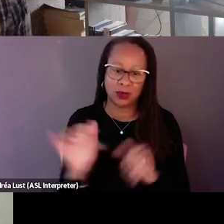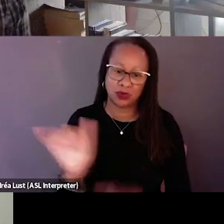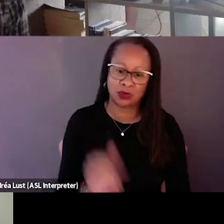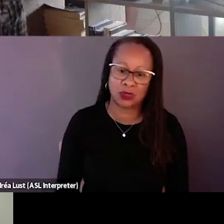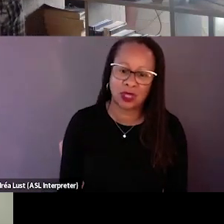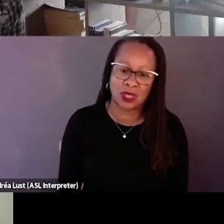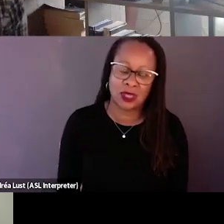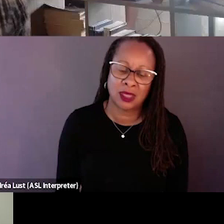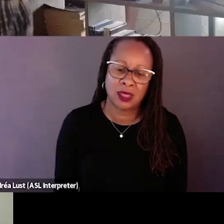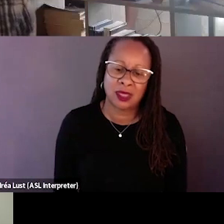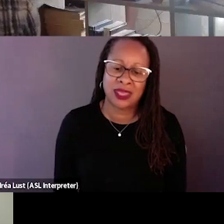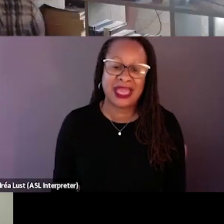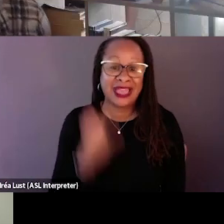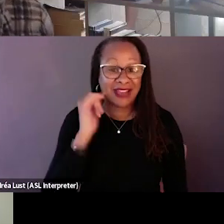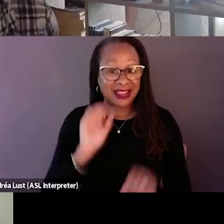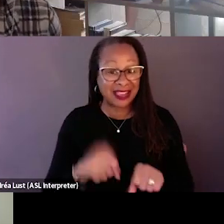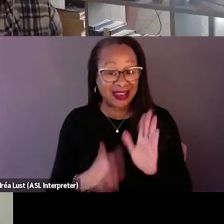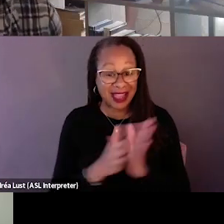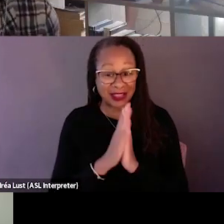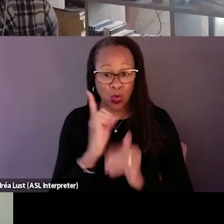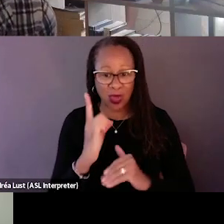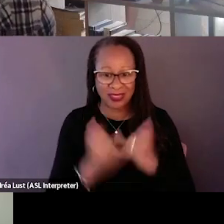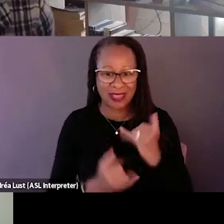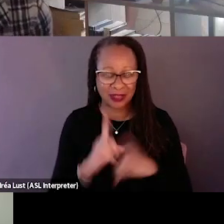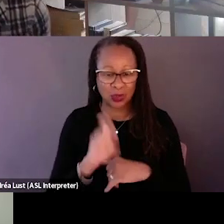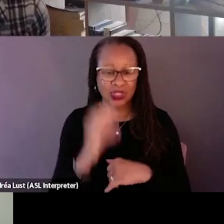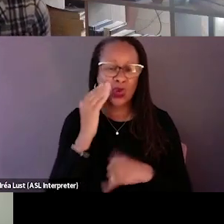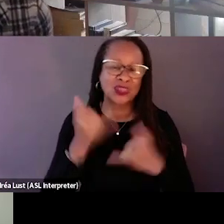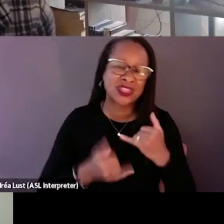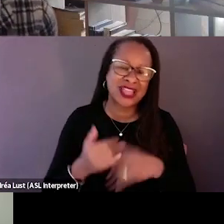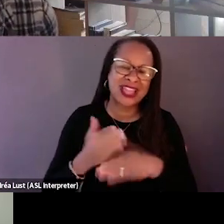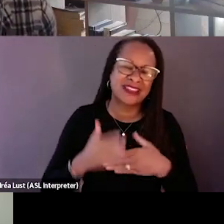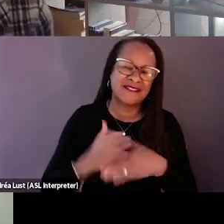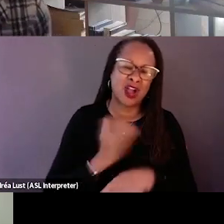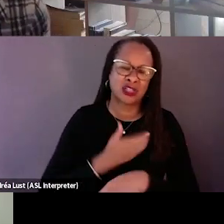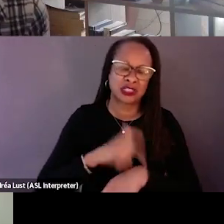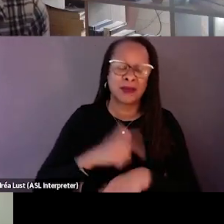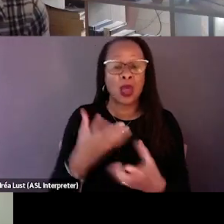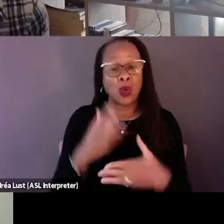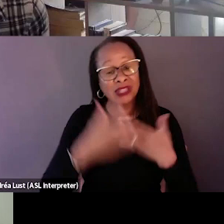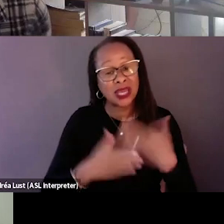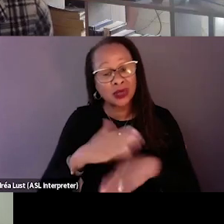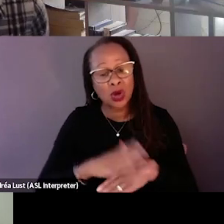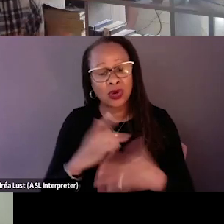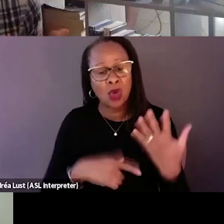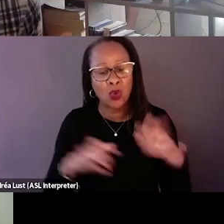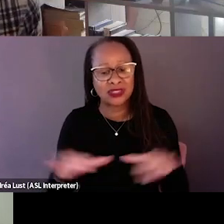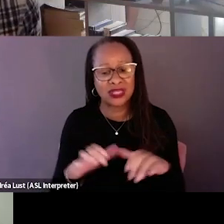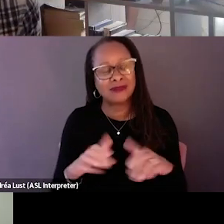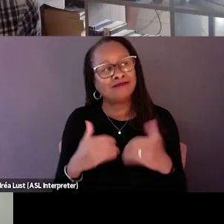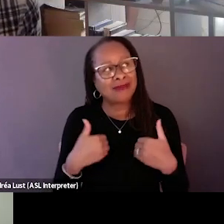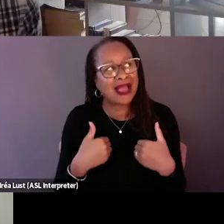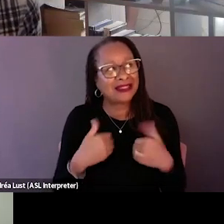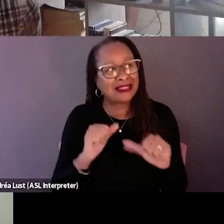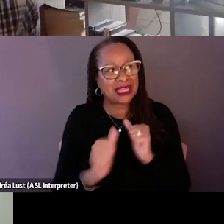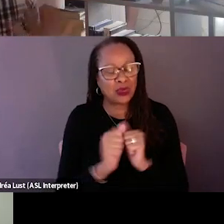Well, if I can ask one last question, I know we're kind of at the end of our time. I just wanted to end on what has stayed with you the most